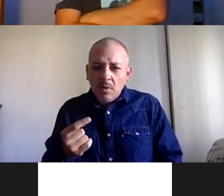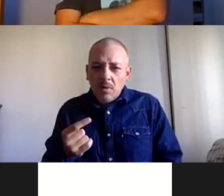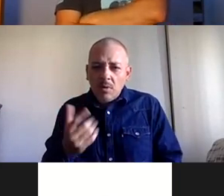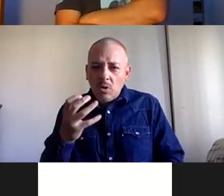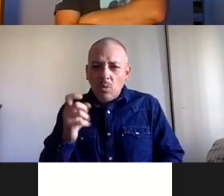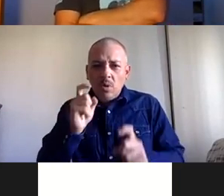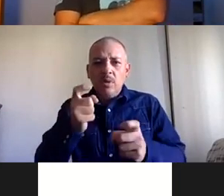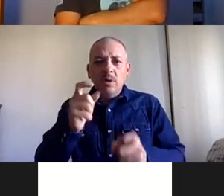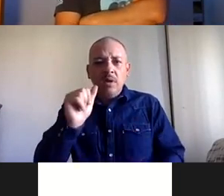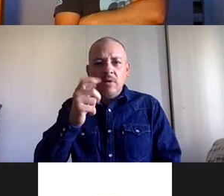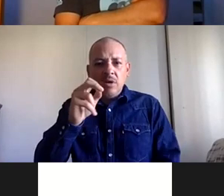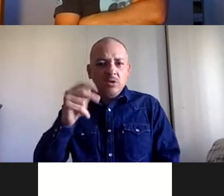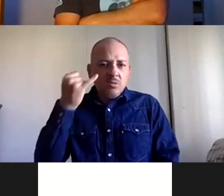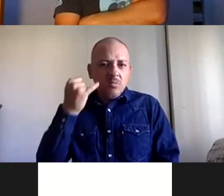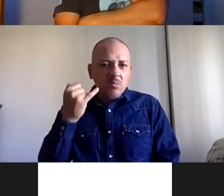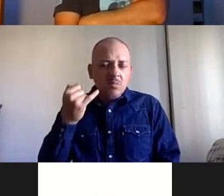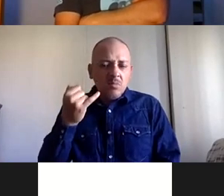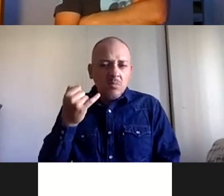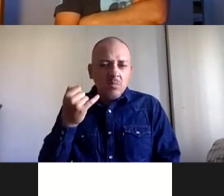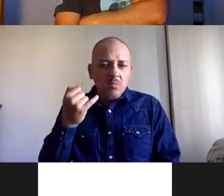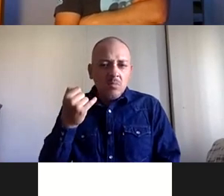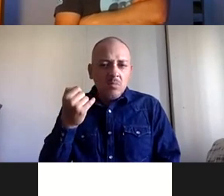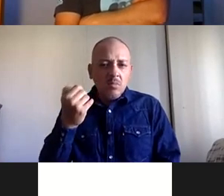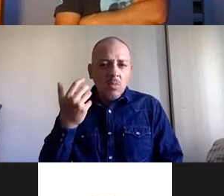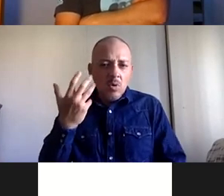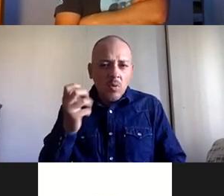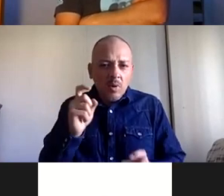agent, because we also want to give them a notion of,